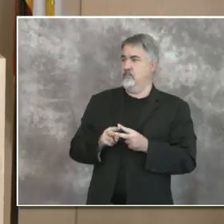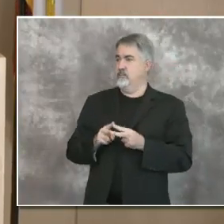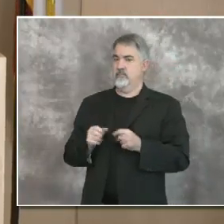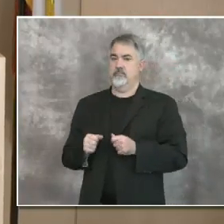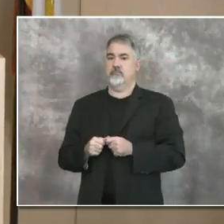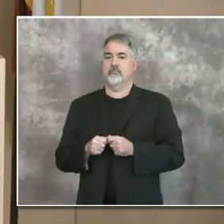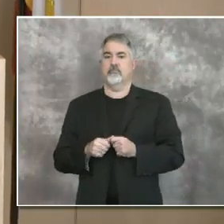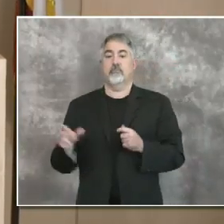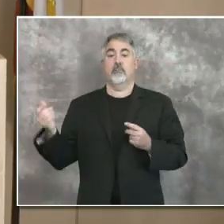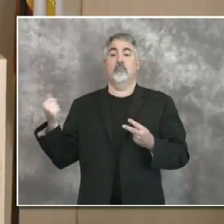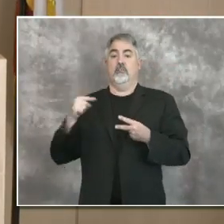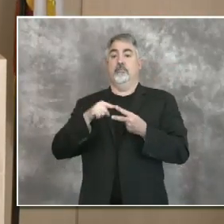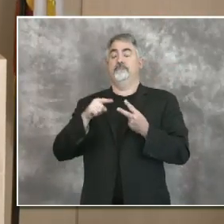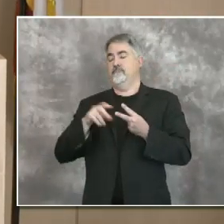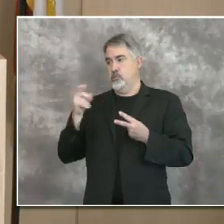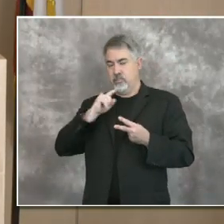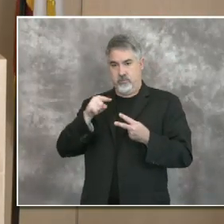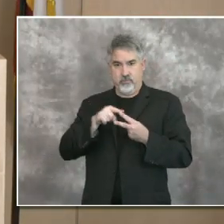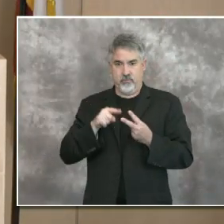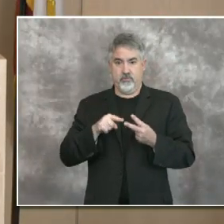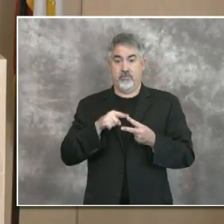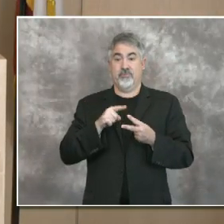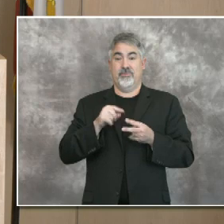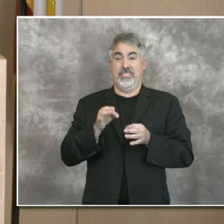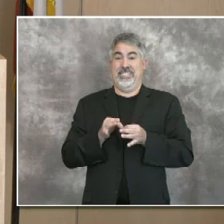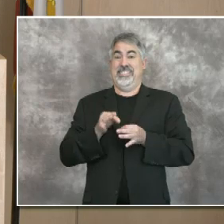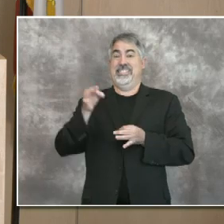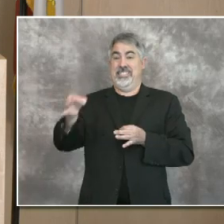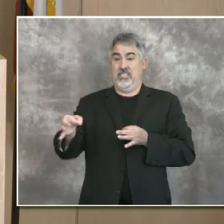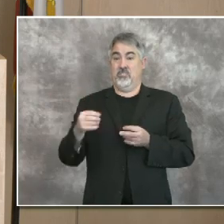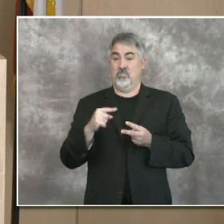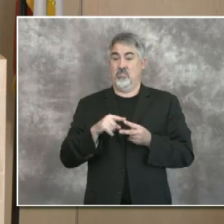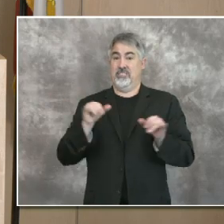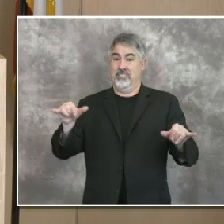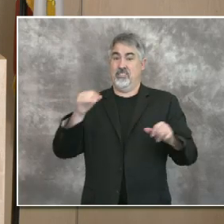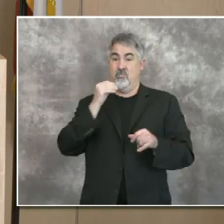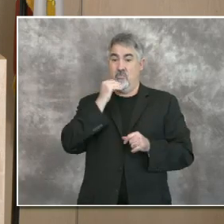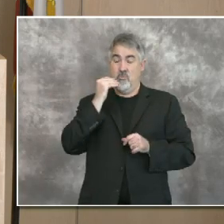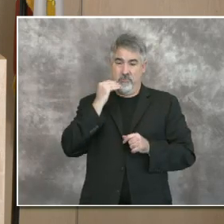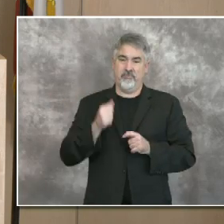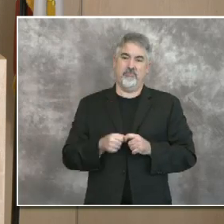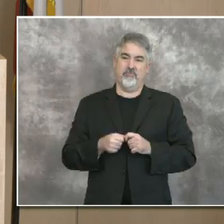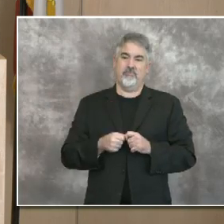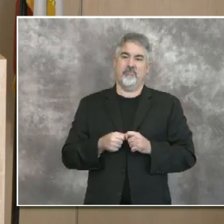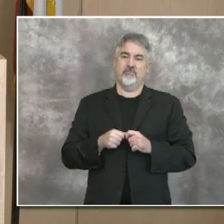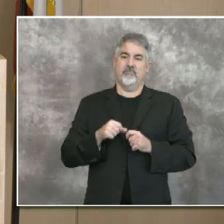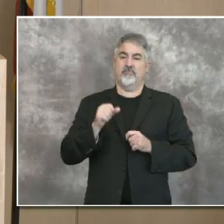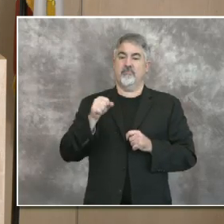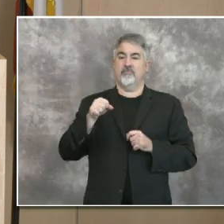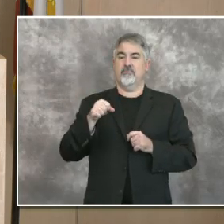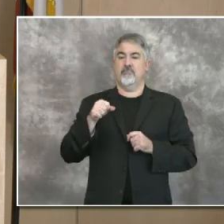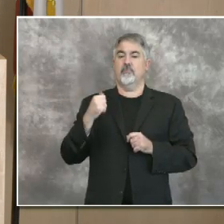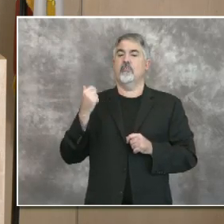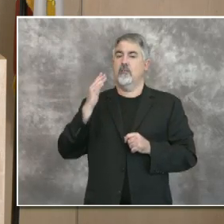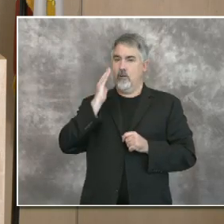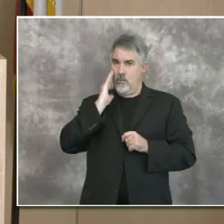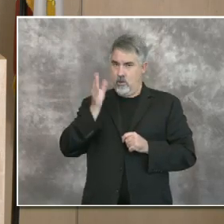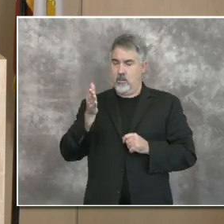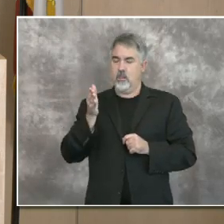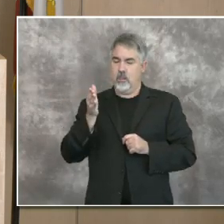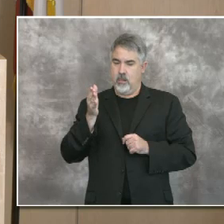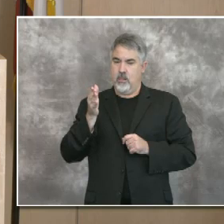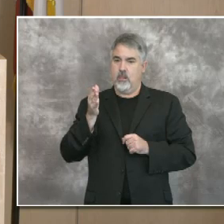Two things. In terms of the extension of the current health officer's order, we will be extending that